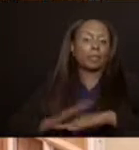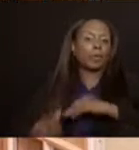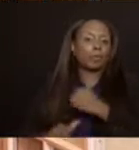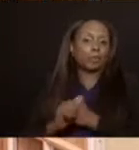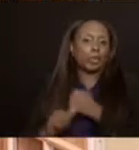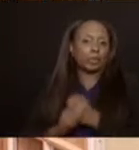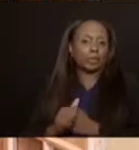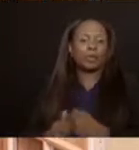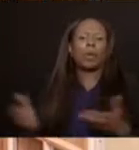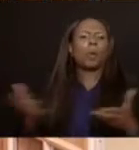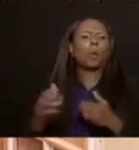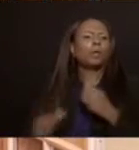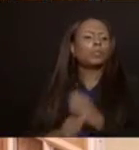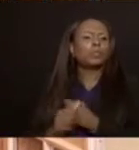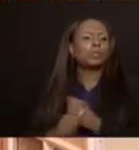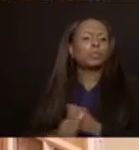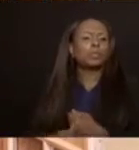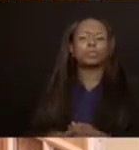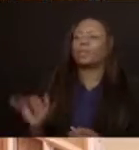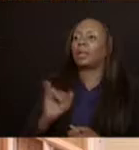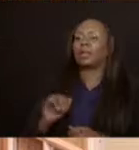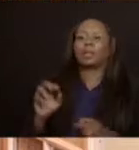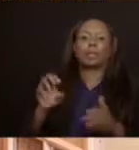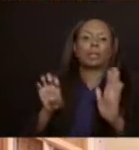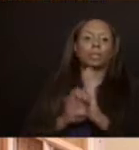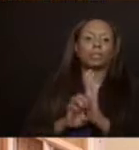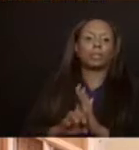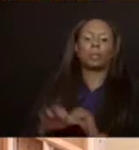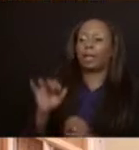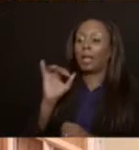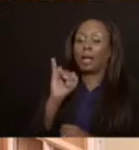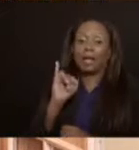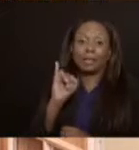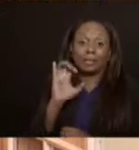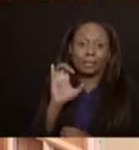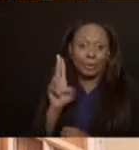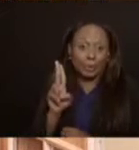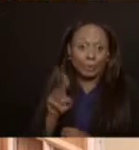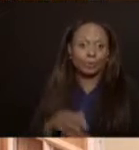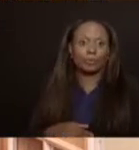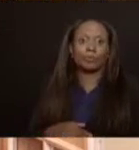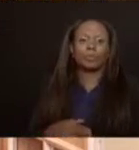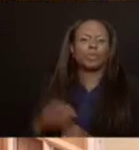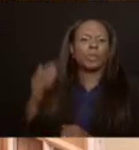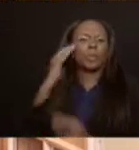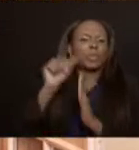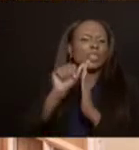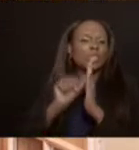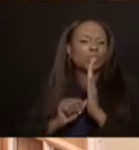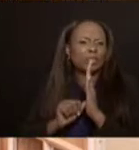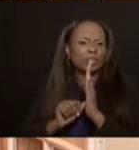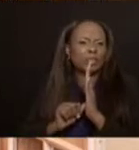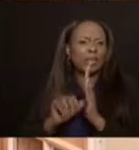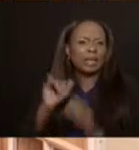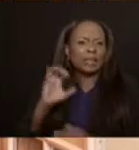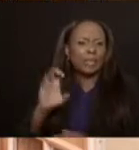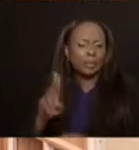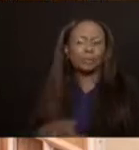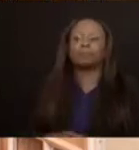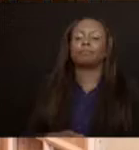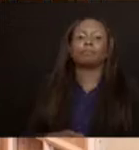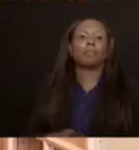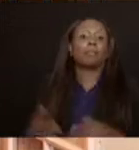areas? Intensive care units, be it the medical intensive care unit, the surgical intensive care unit, accident